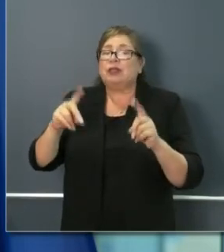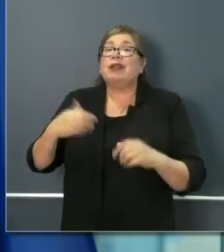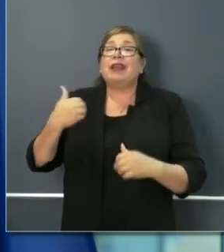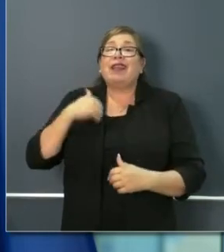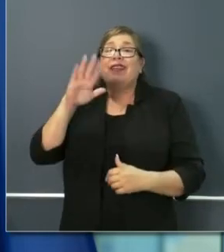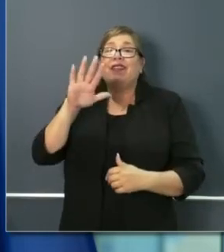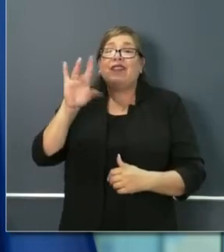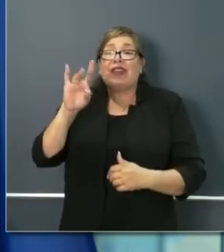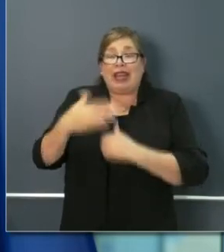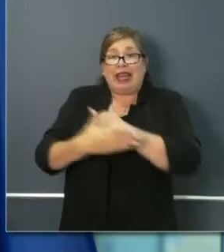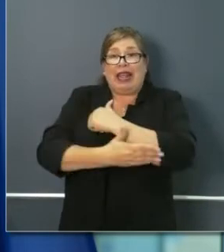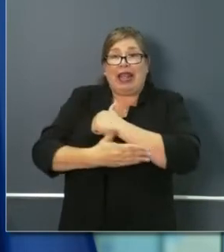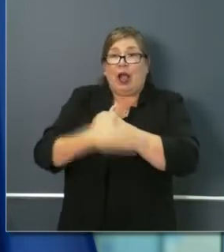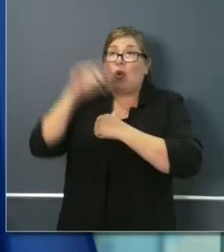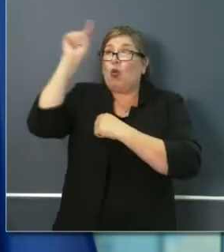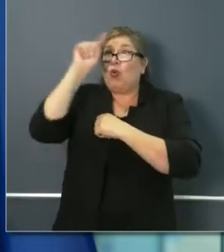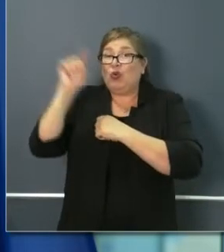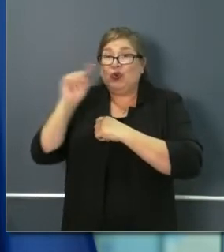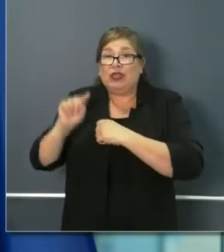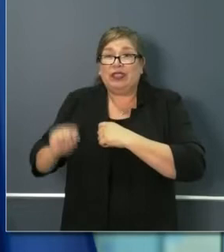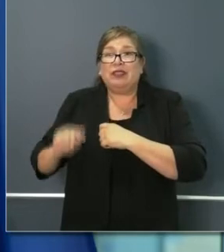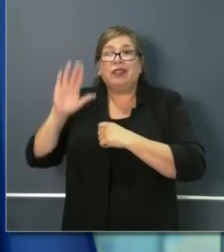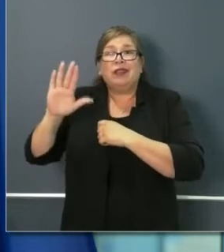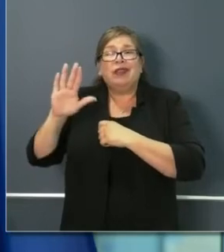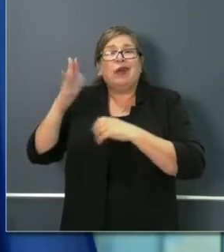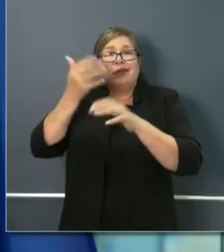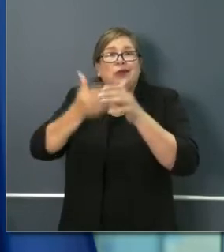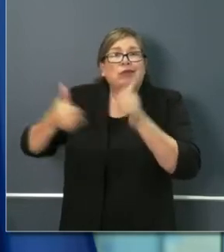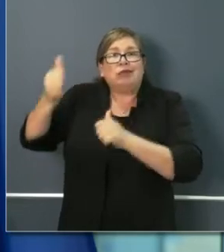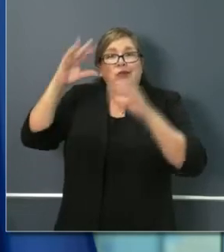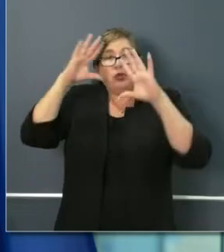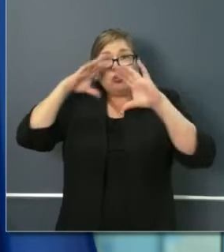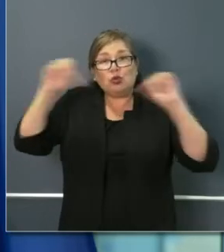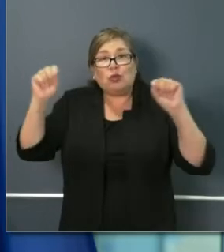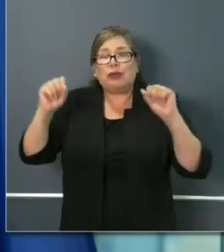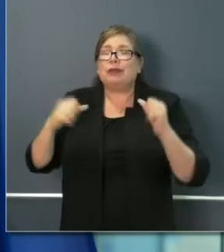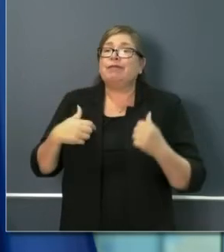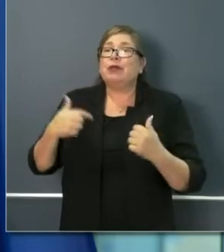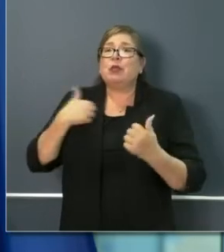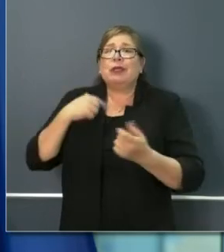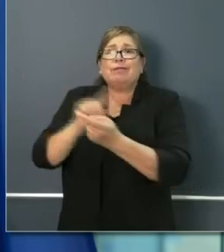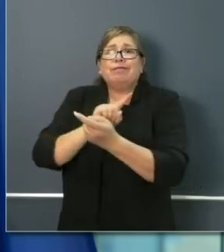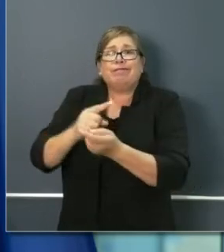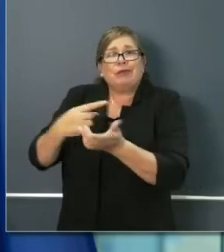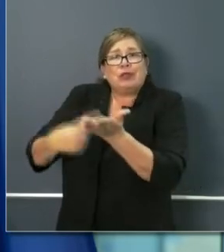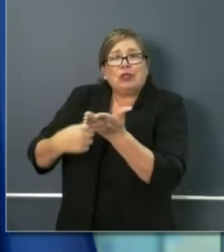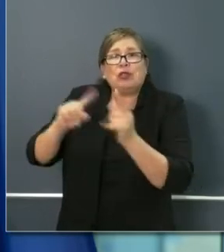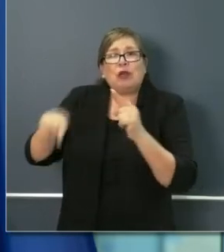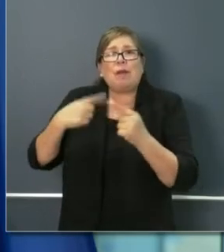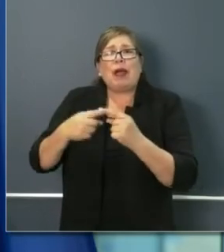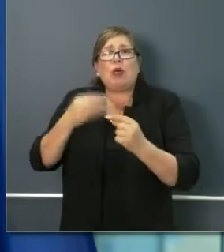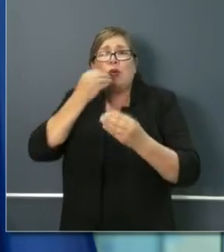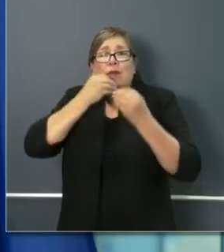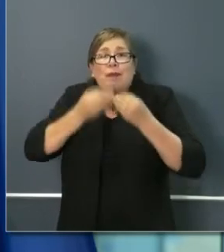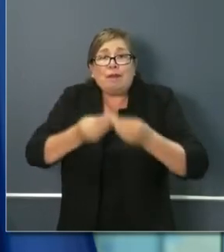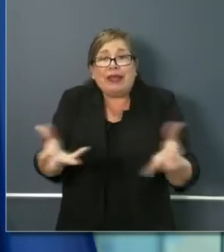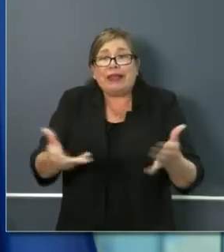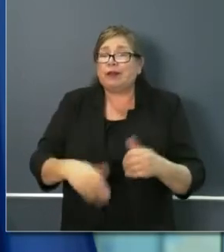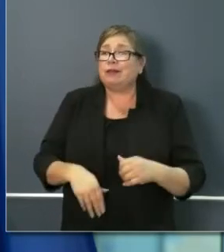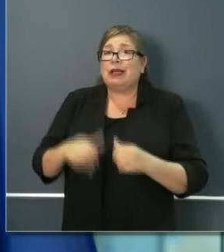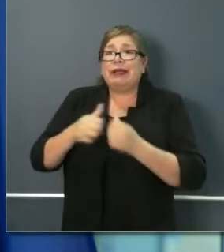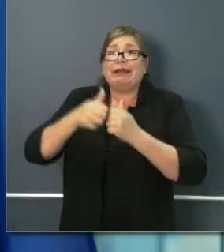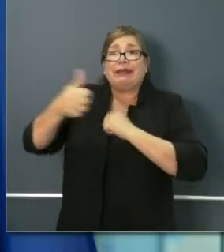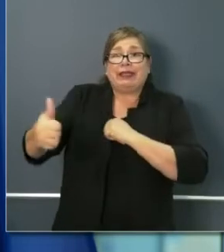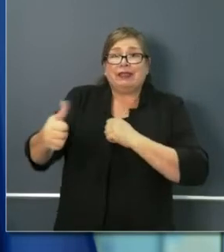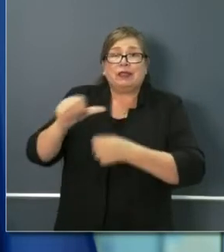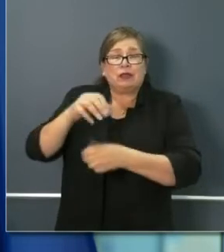county superintendents, talking about the issues of congregate meals, talking about distance learning, talking about what's working, talking about what's